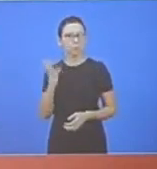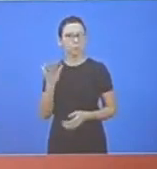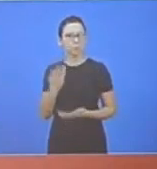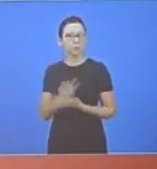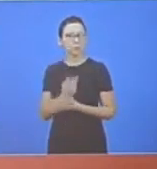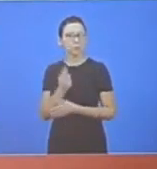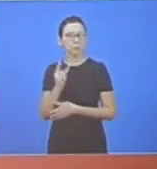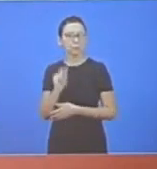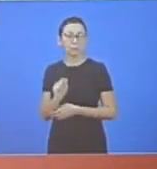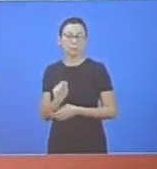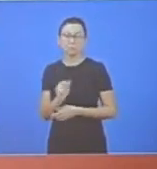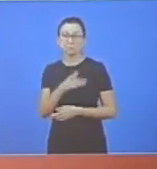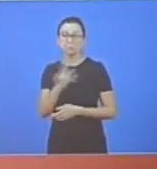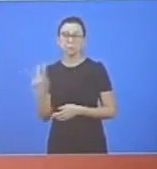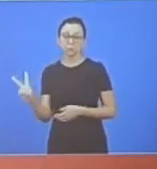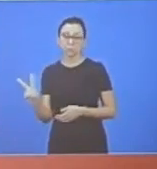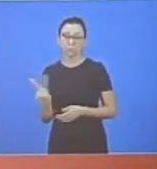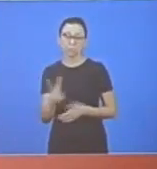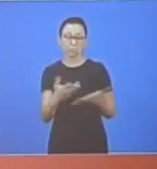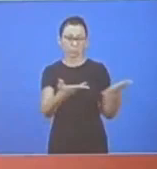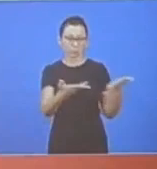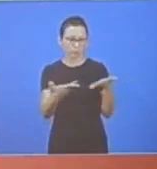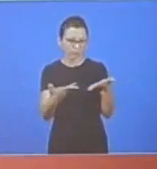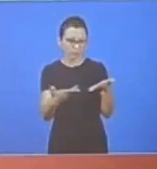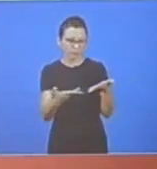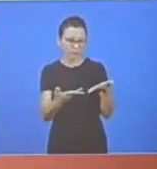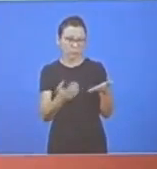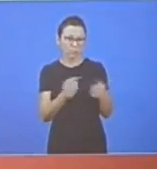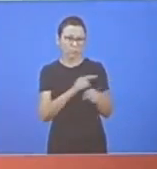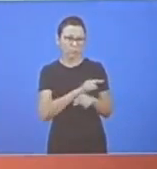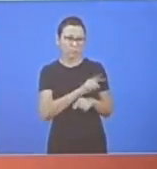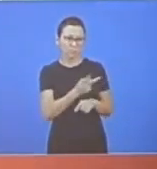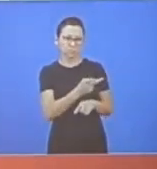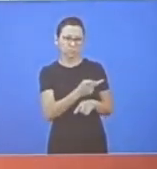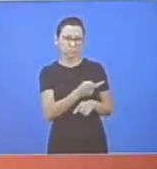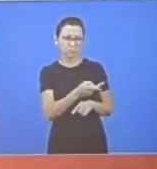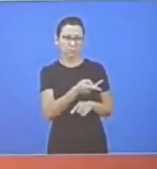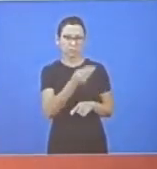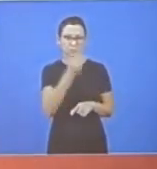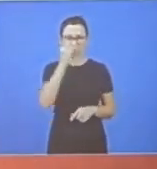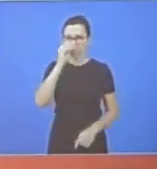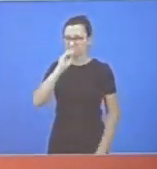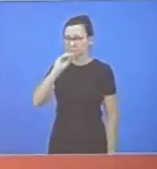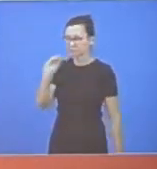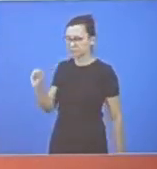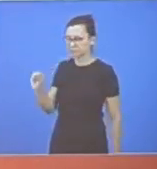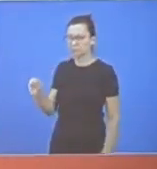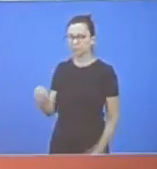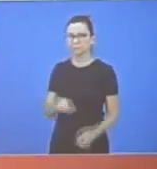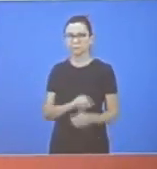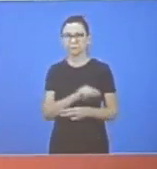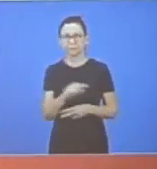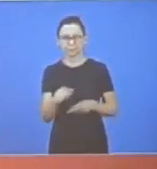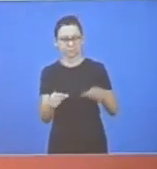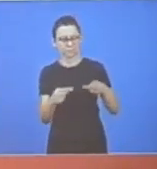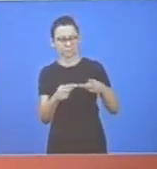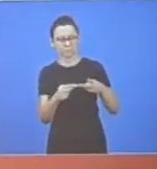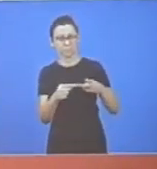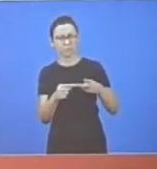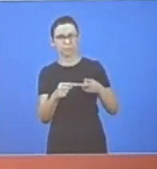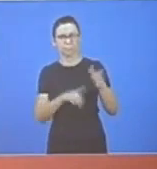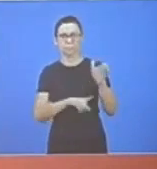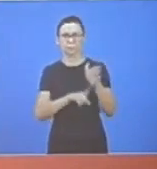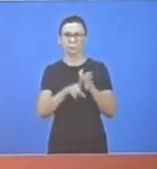There was an invitation and also the rejection. Now let's see the second question.